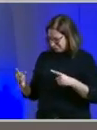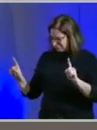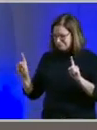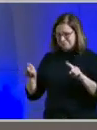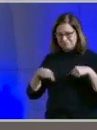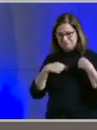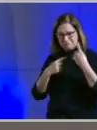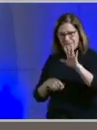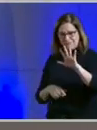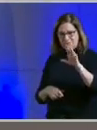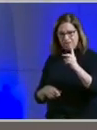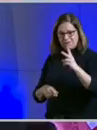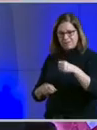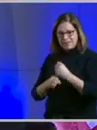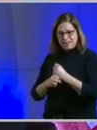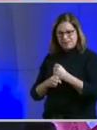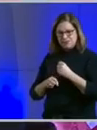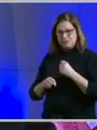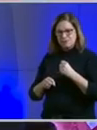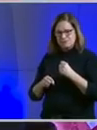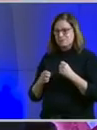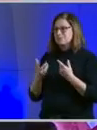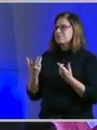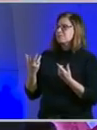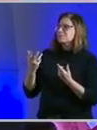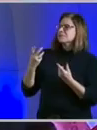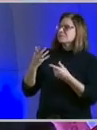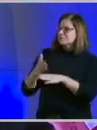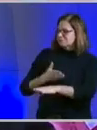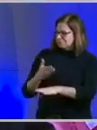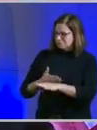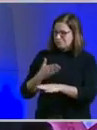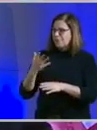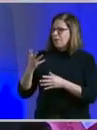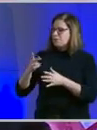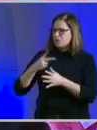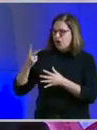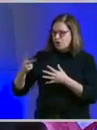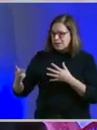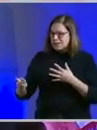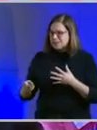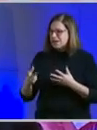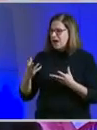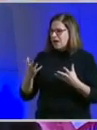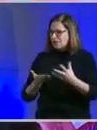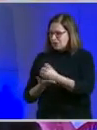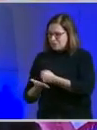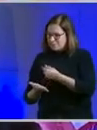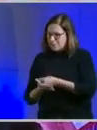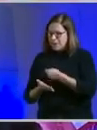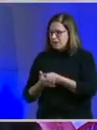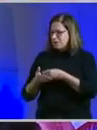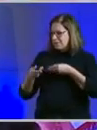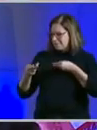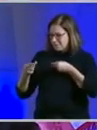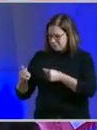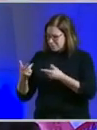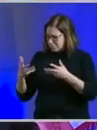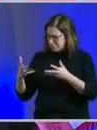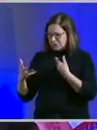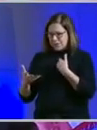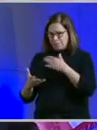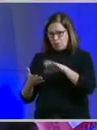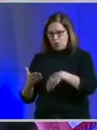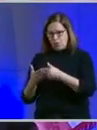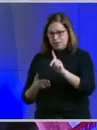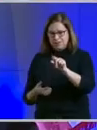your priorities are. It gets back to the priority question, and you know how much money you have. So you do long-range financial planning. You know every